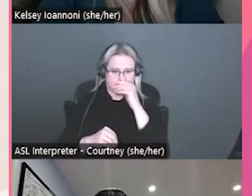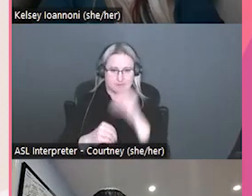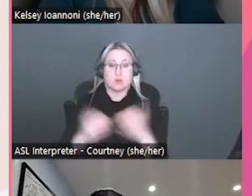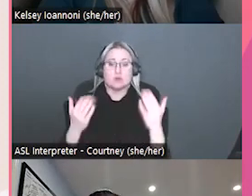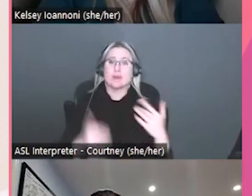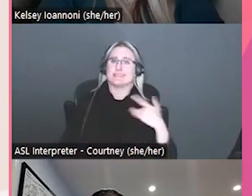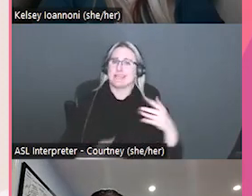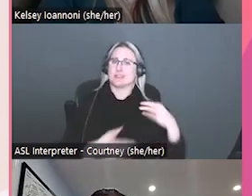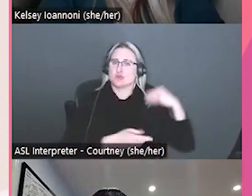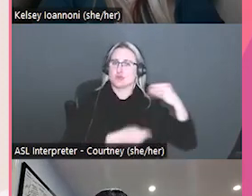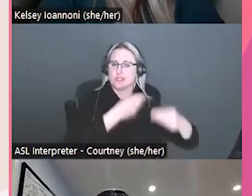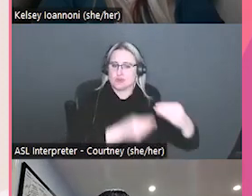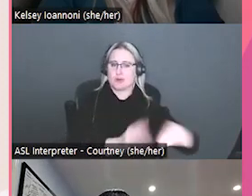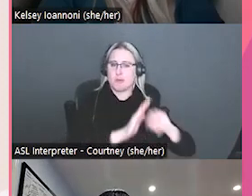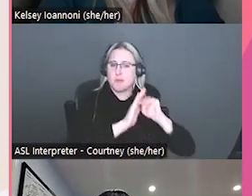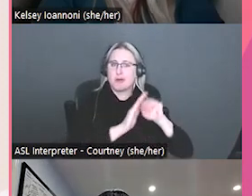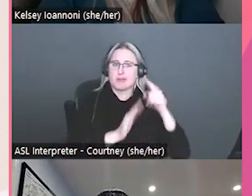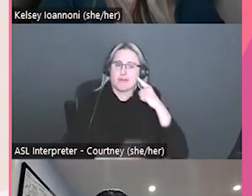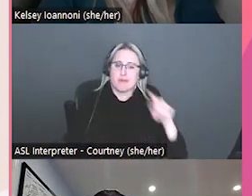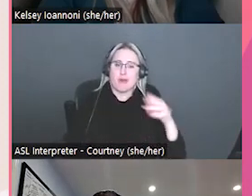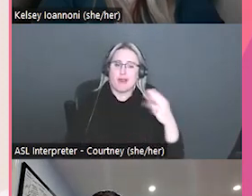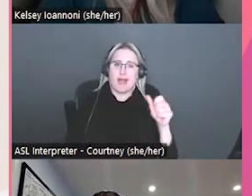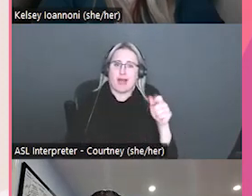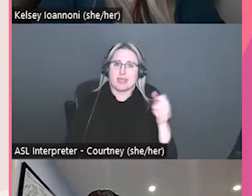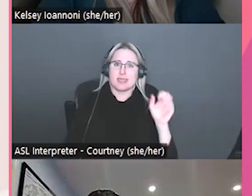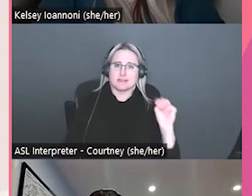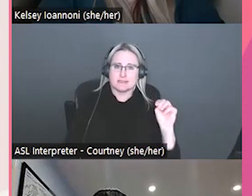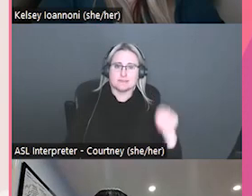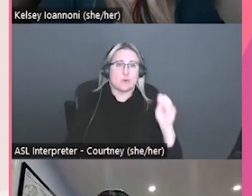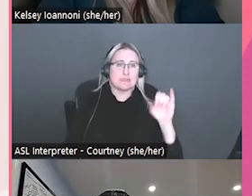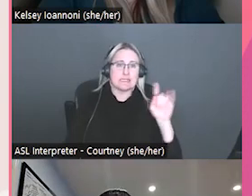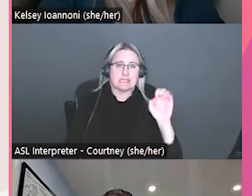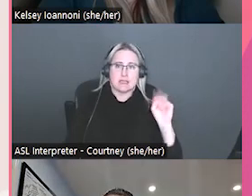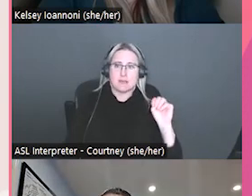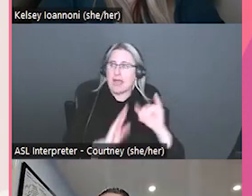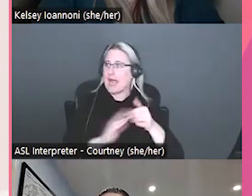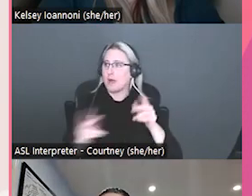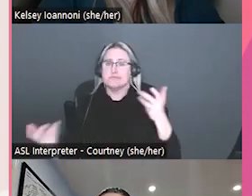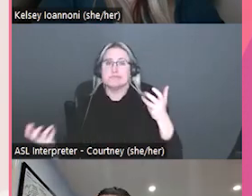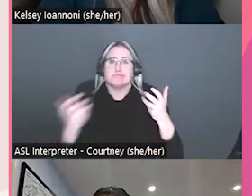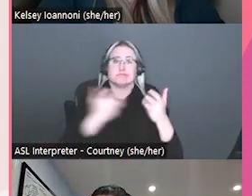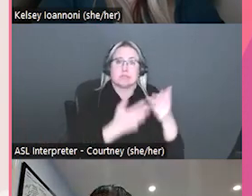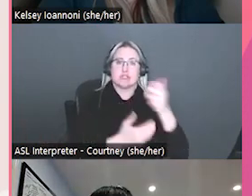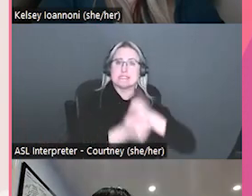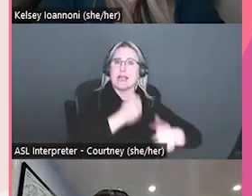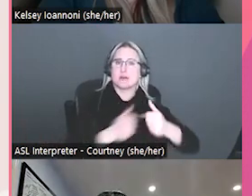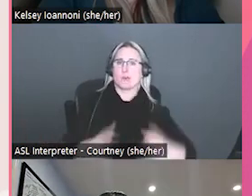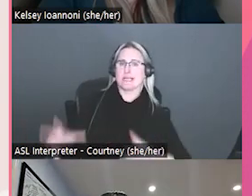a central concern, in order for folks to be integrated within society, for them to be